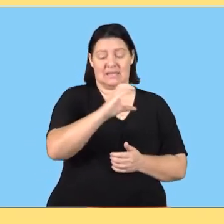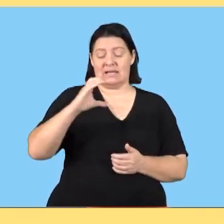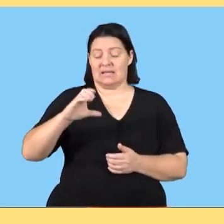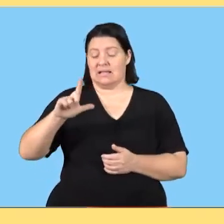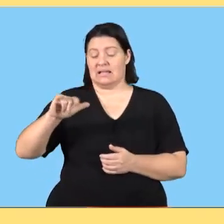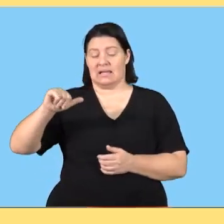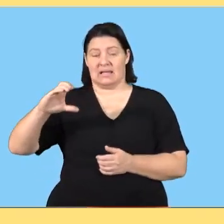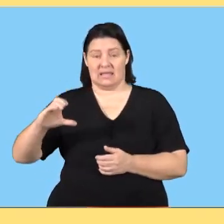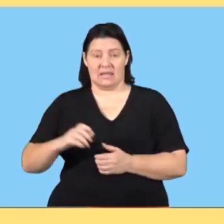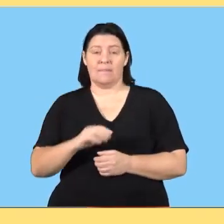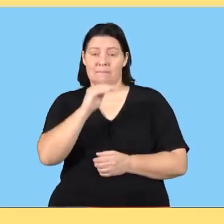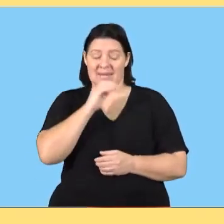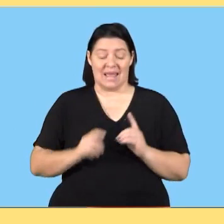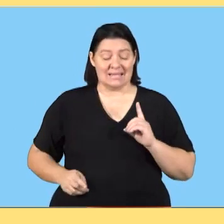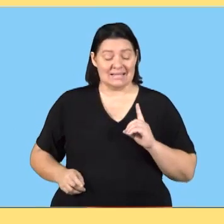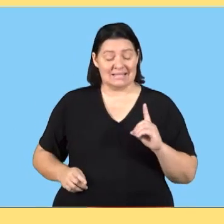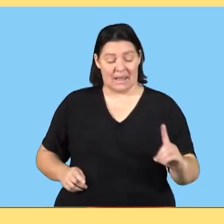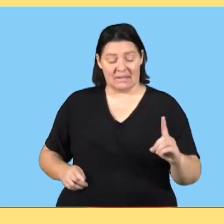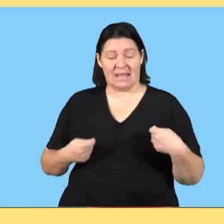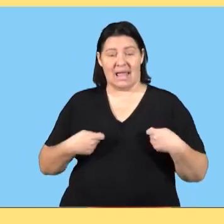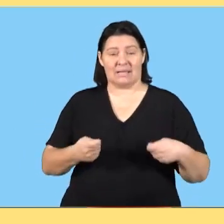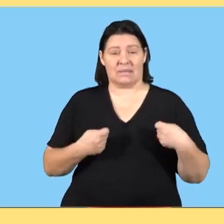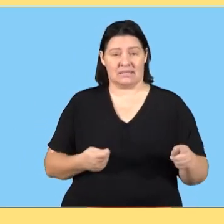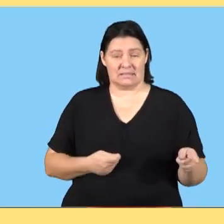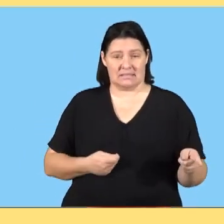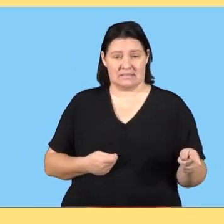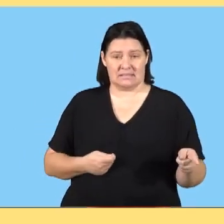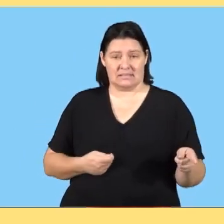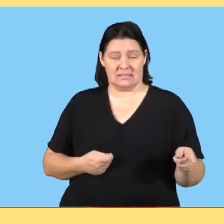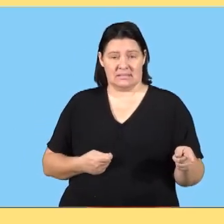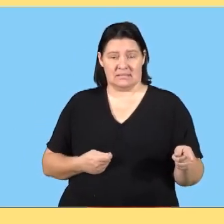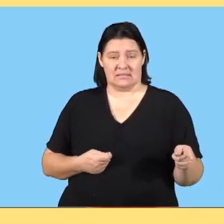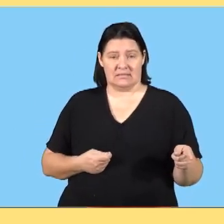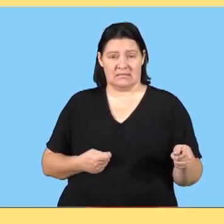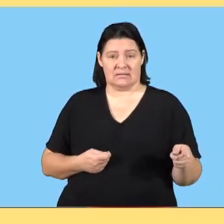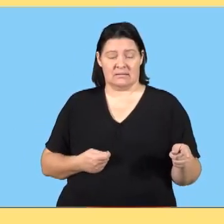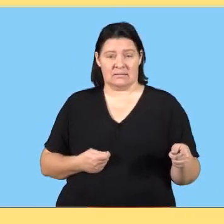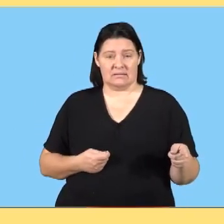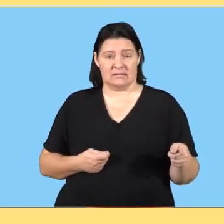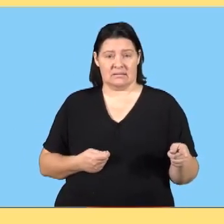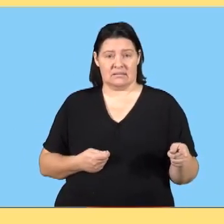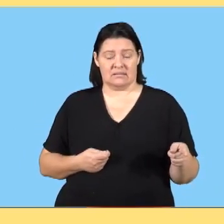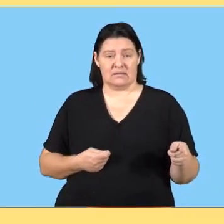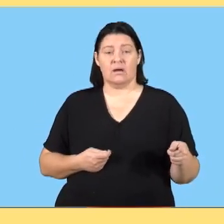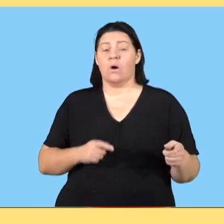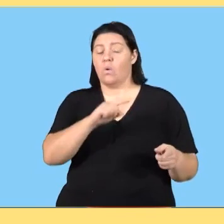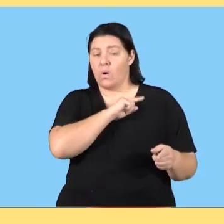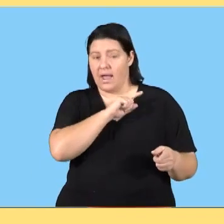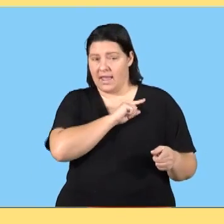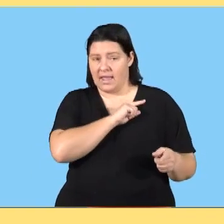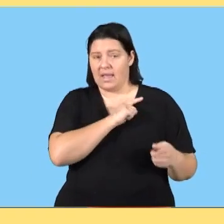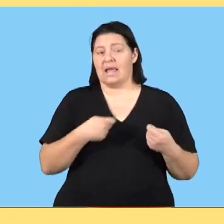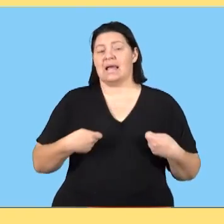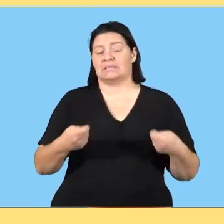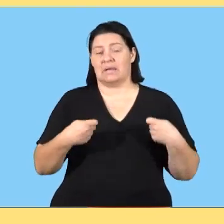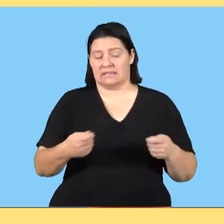dead click, that means we're going to debit our expenses. So we debit bad debts